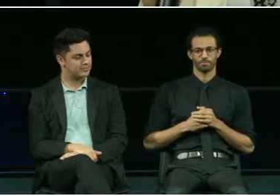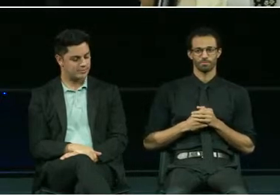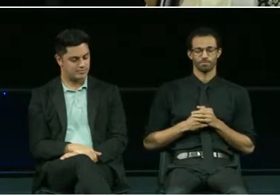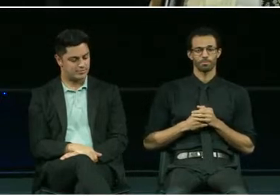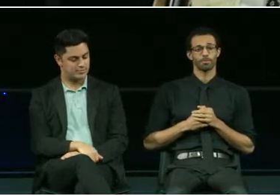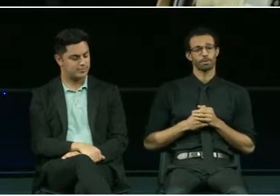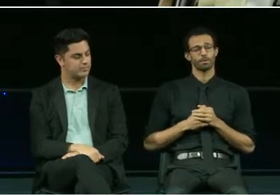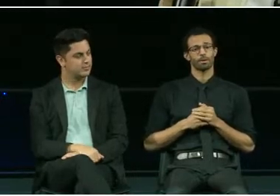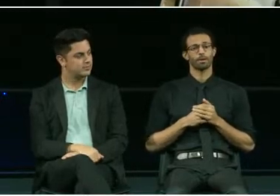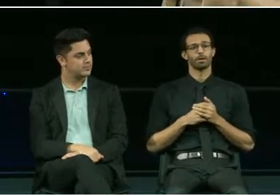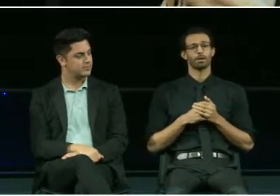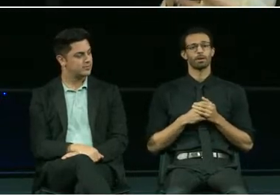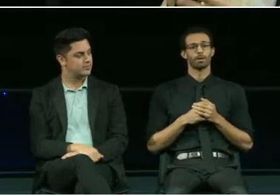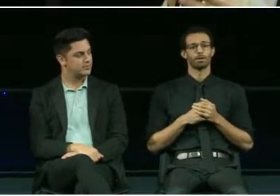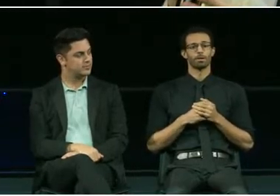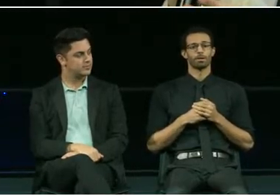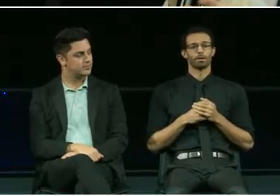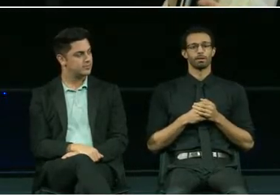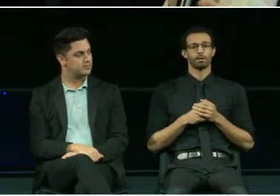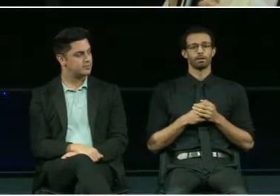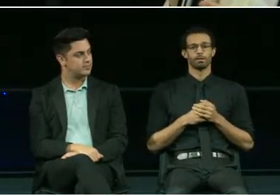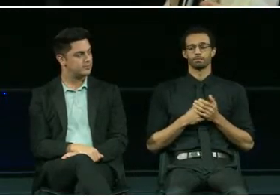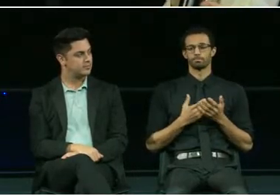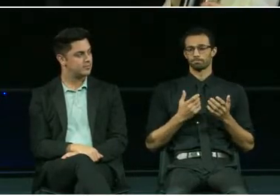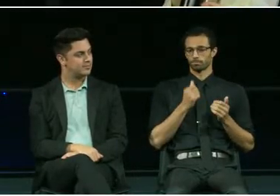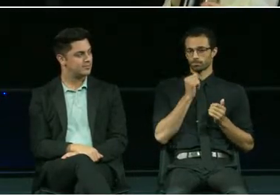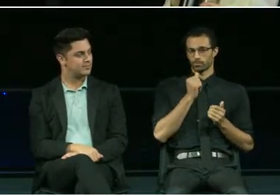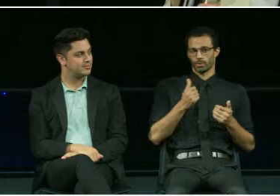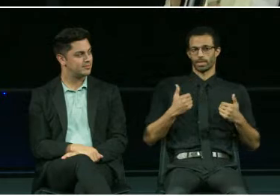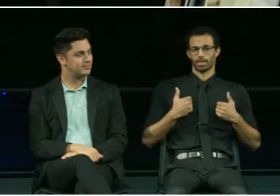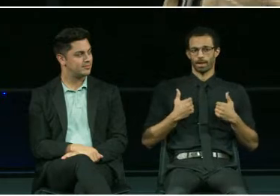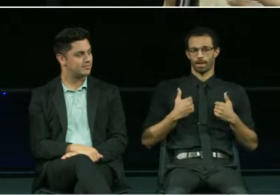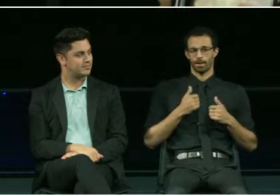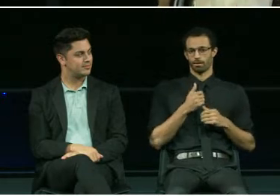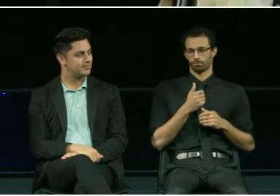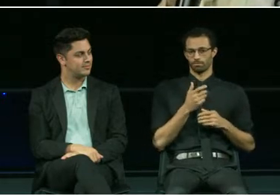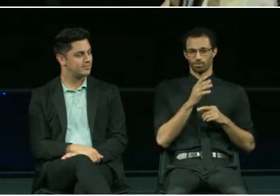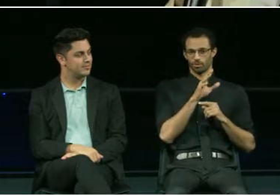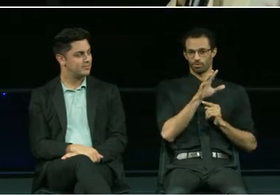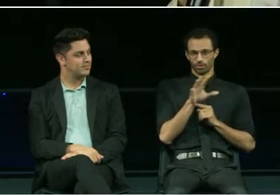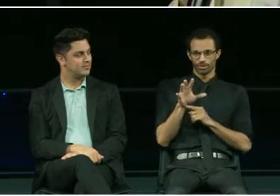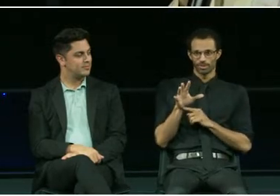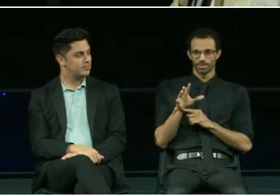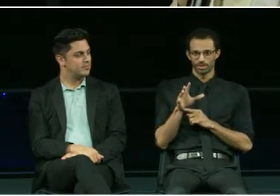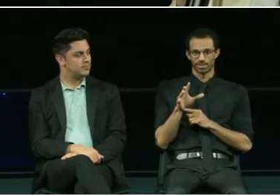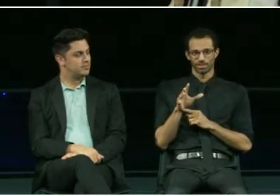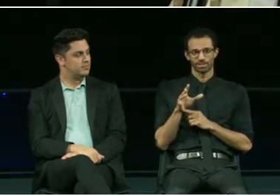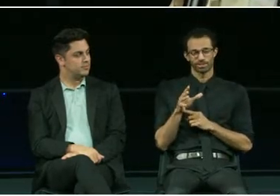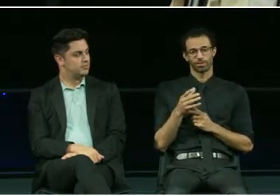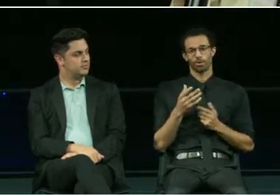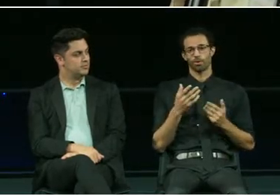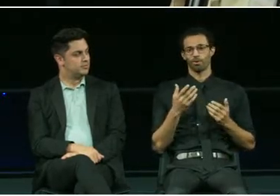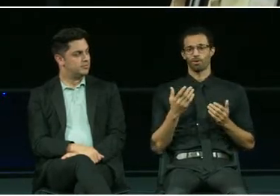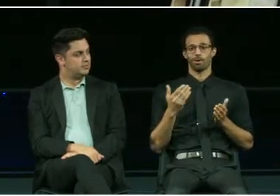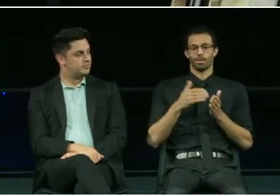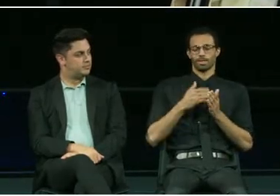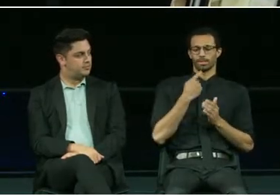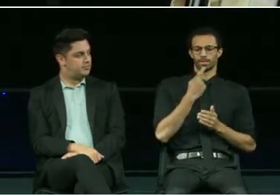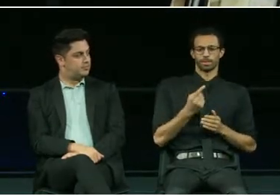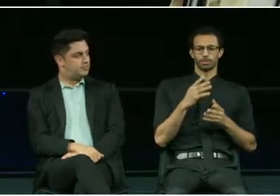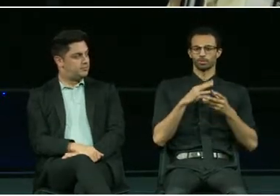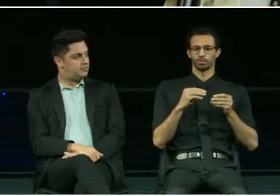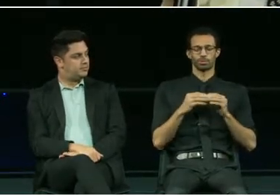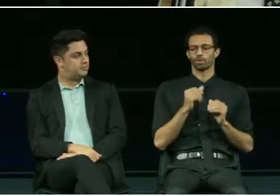Well, yeah, so that we didn't have any footage. So, you know, we're retelling a story that was